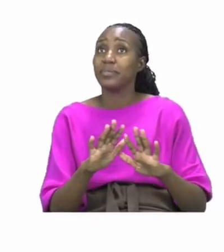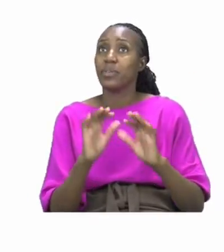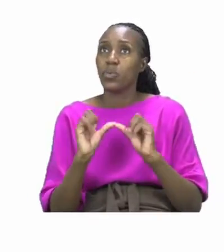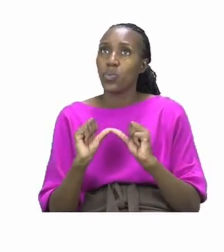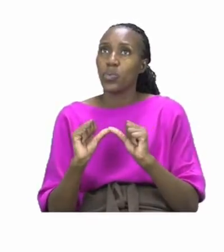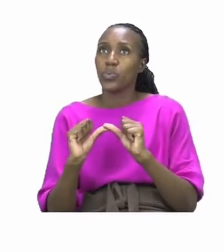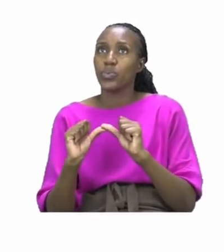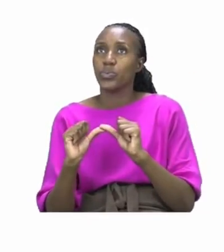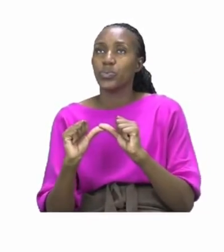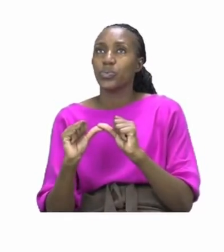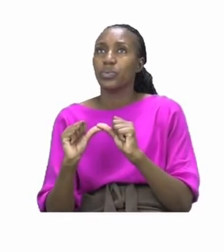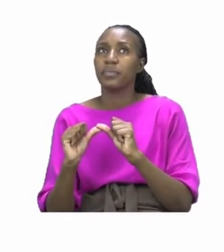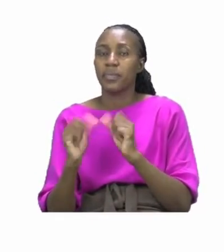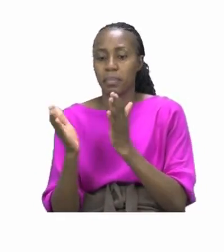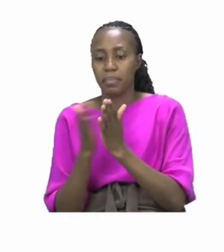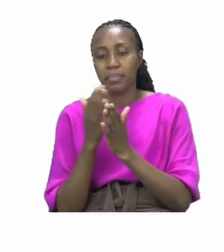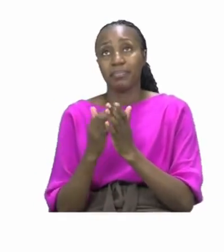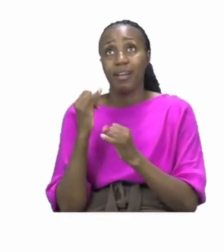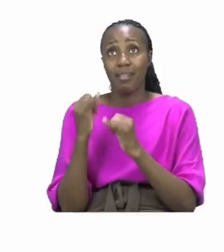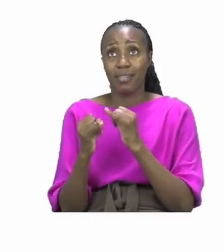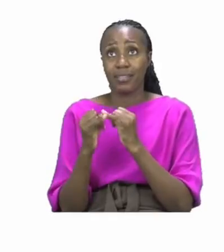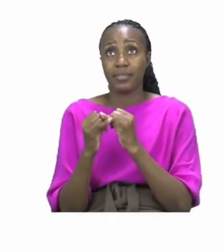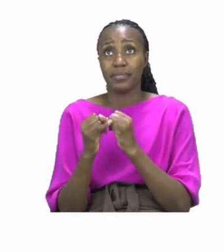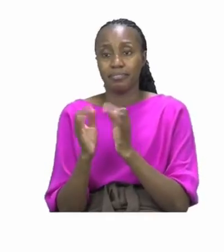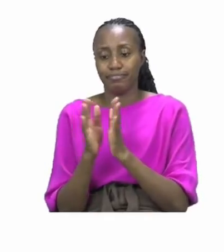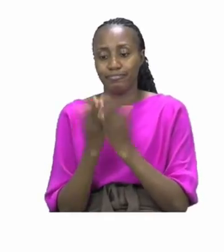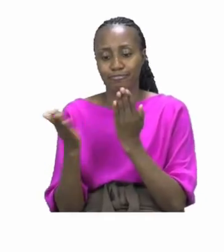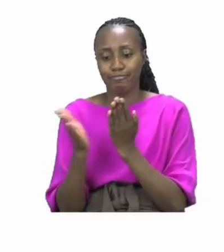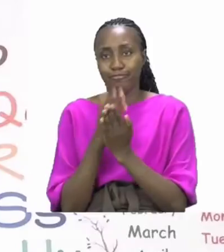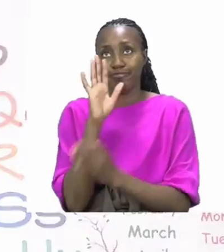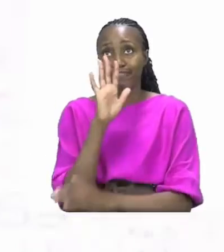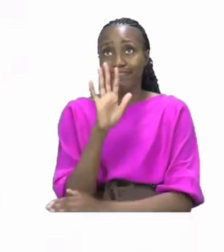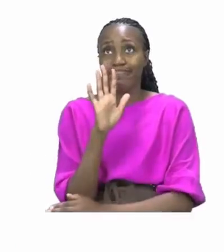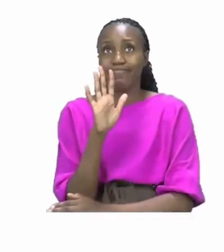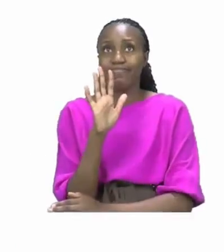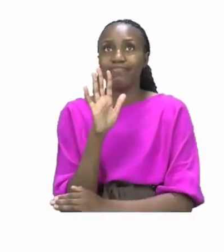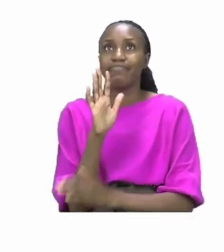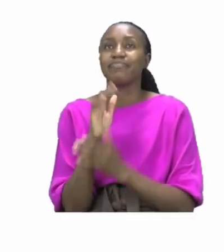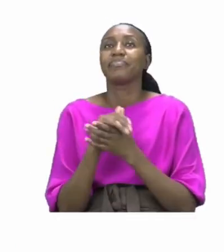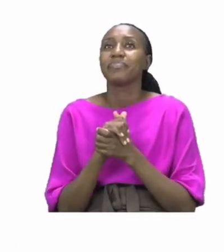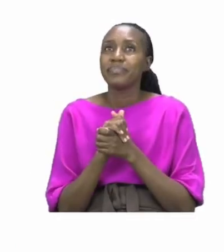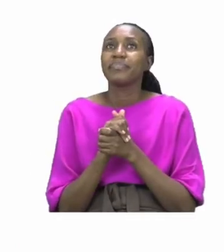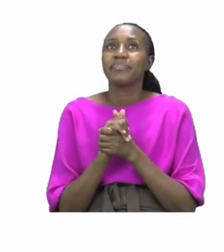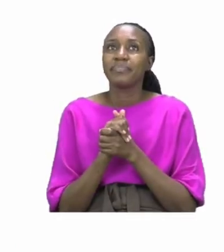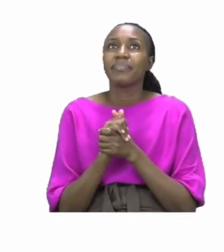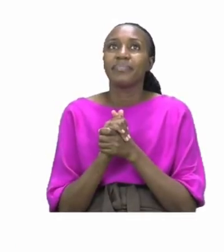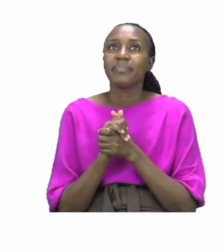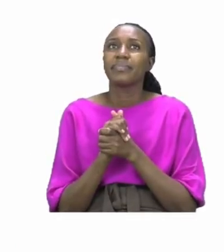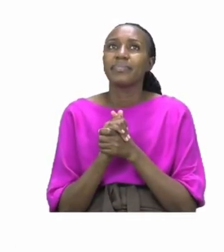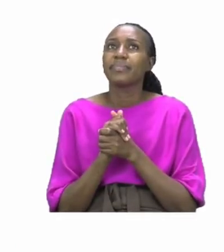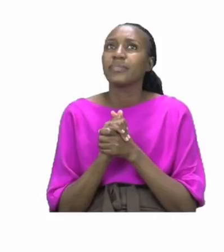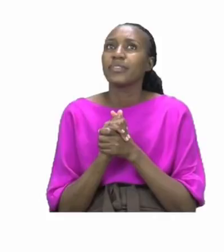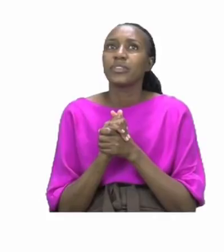the last page of our lesson today, page 5. On page 5, we are